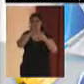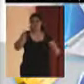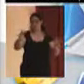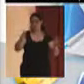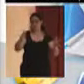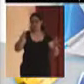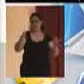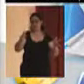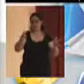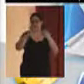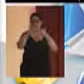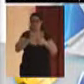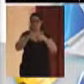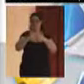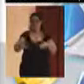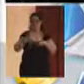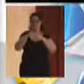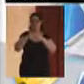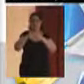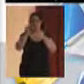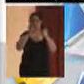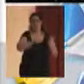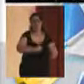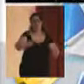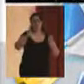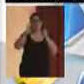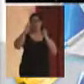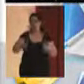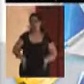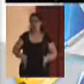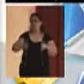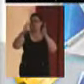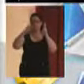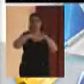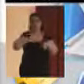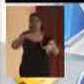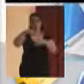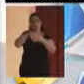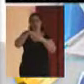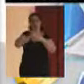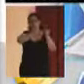and the publishers, so that they can